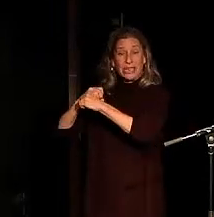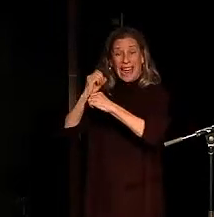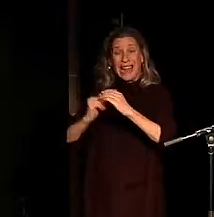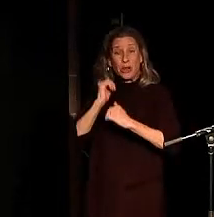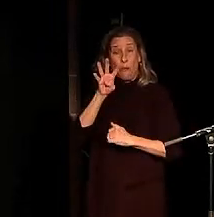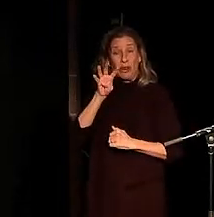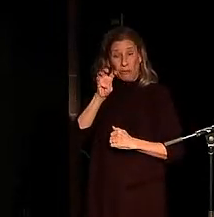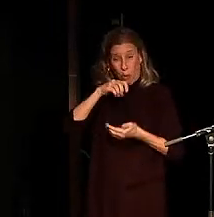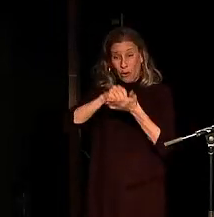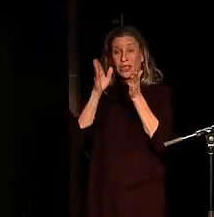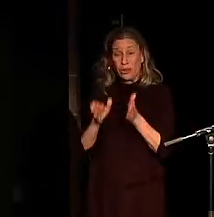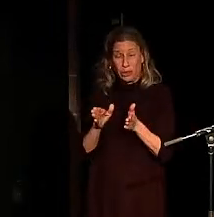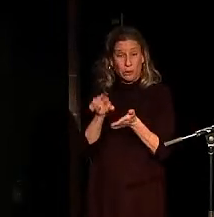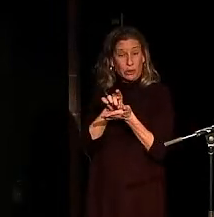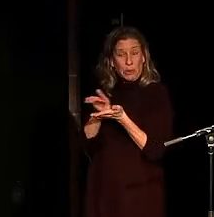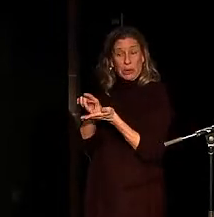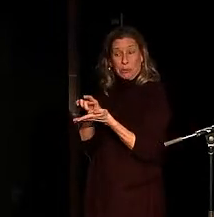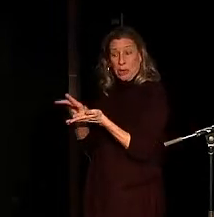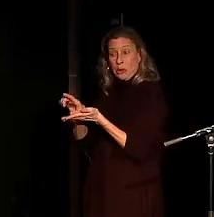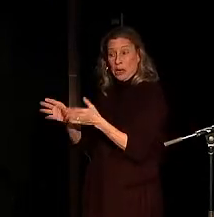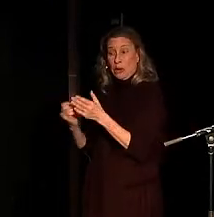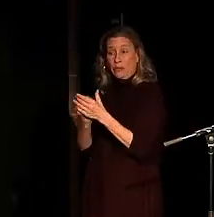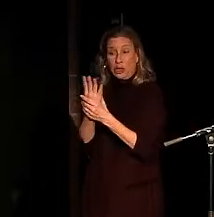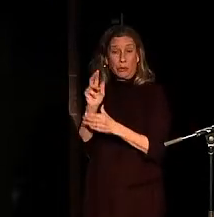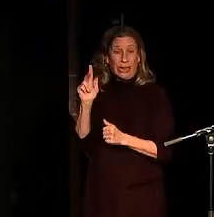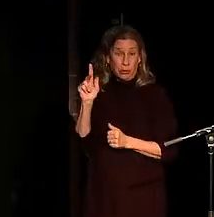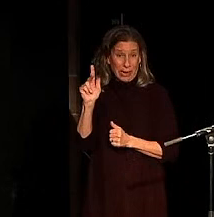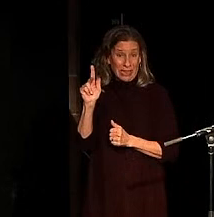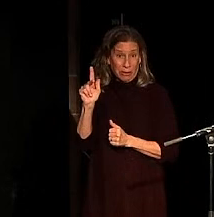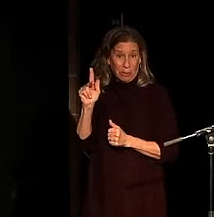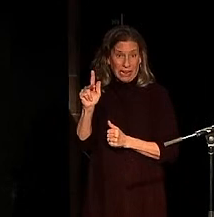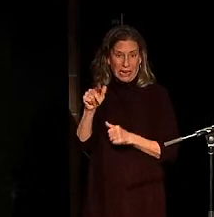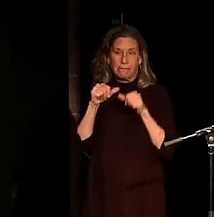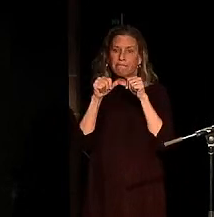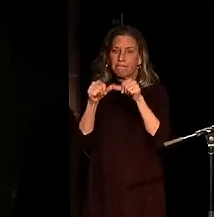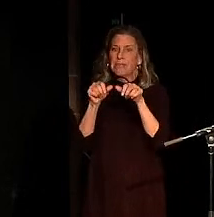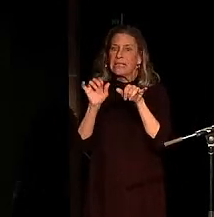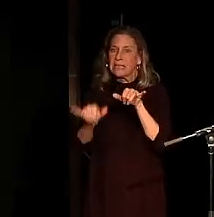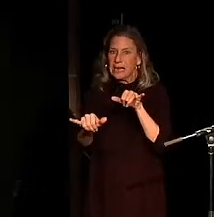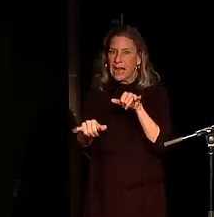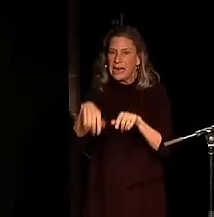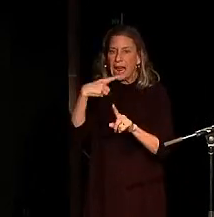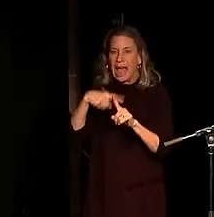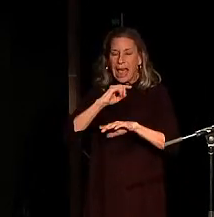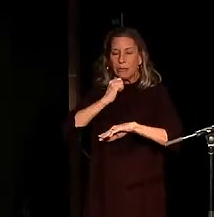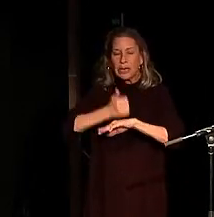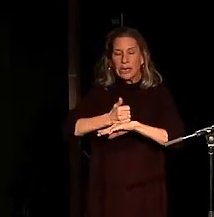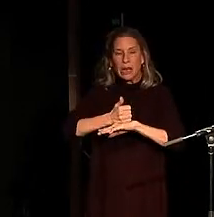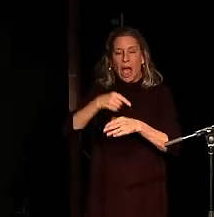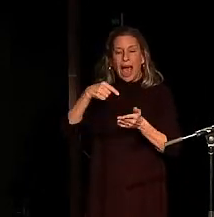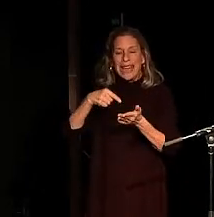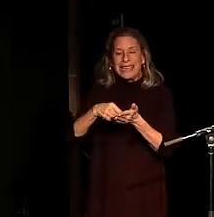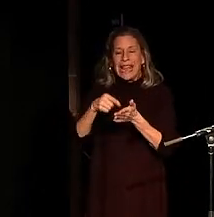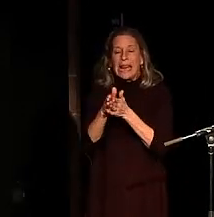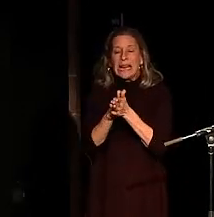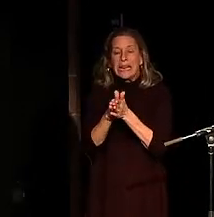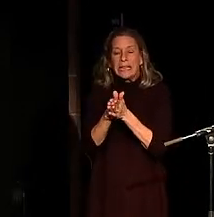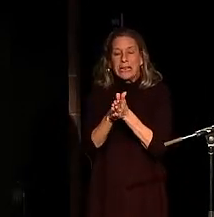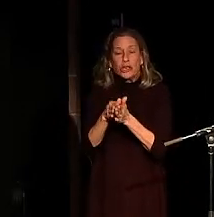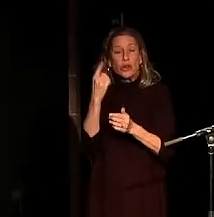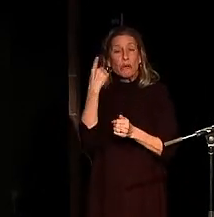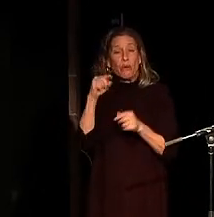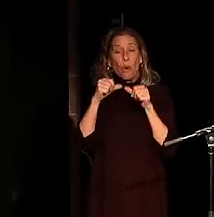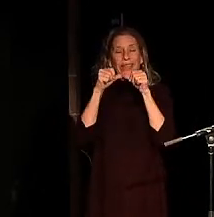400 students from cancellations for spring 23. We also implemented a debt initiative for our